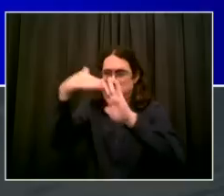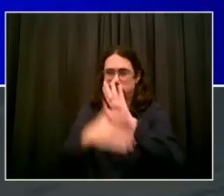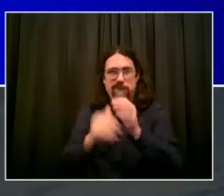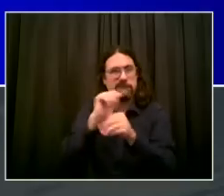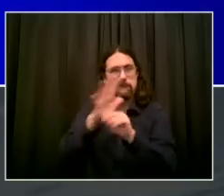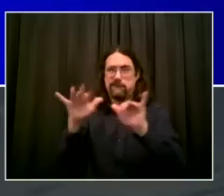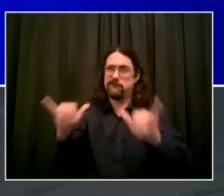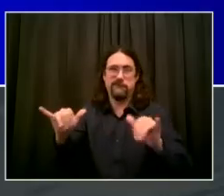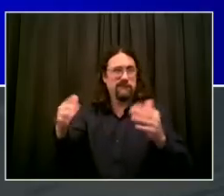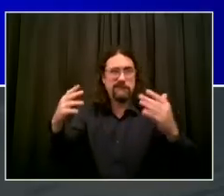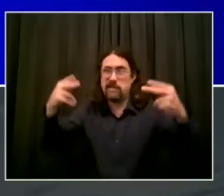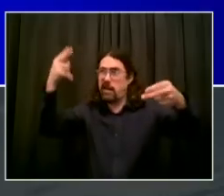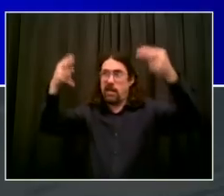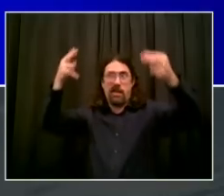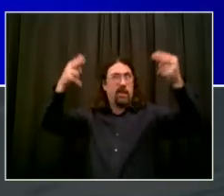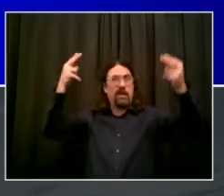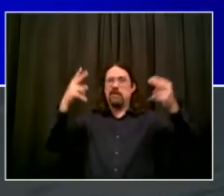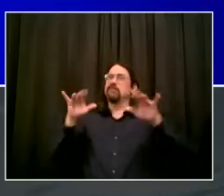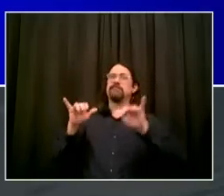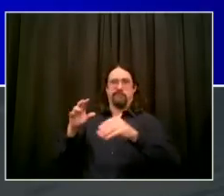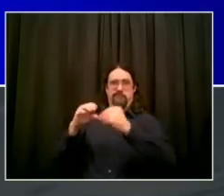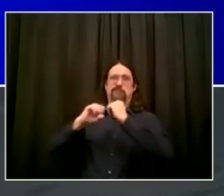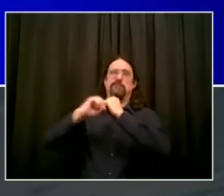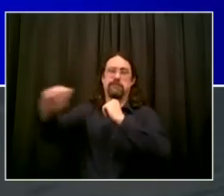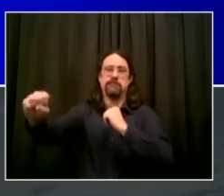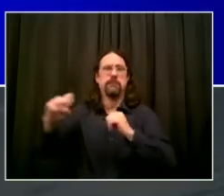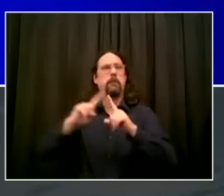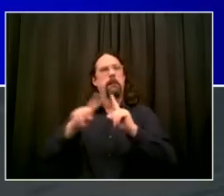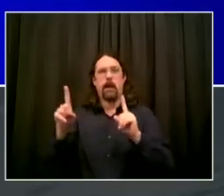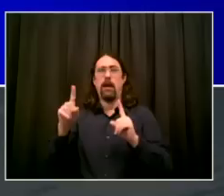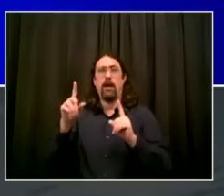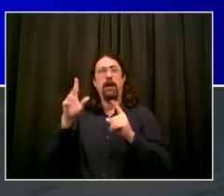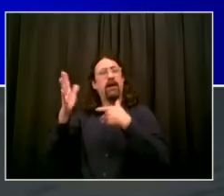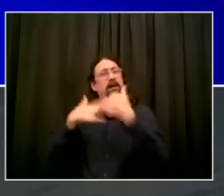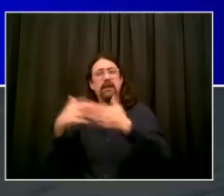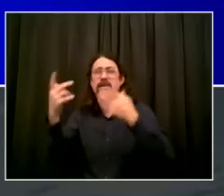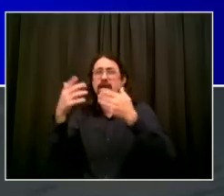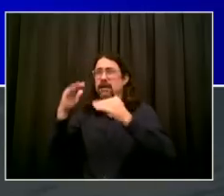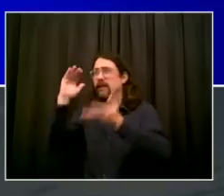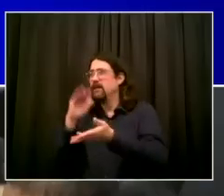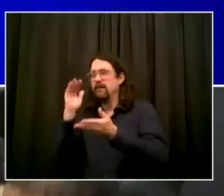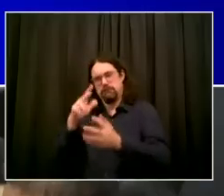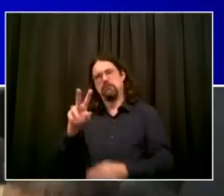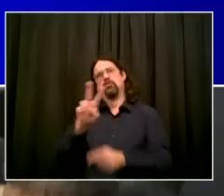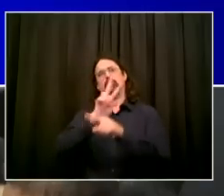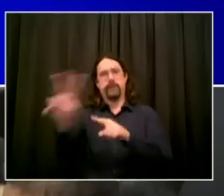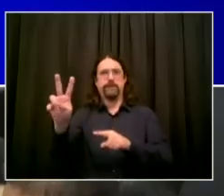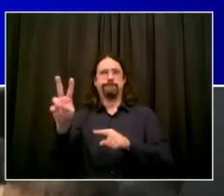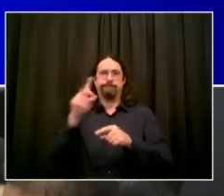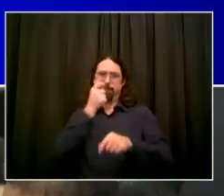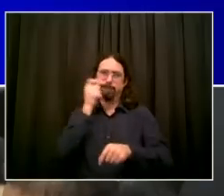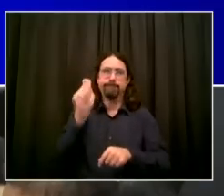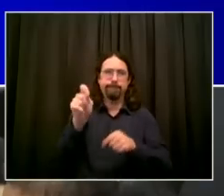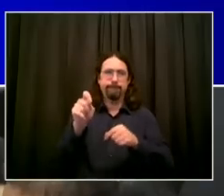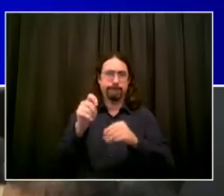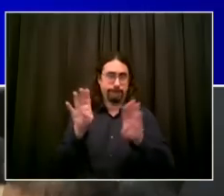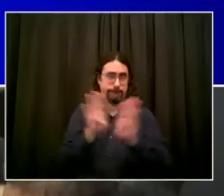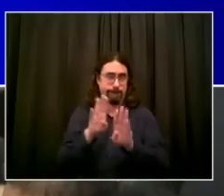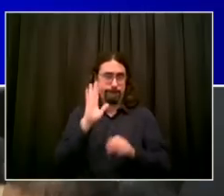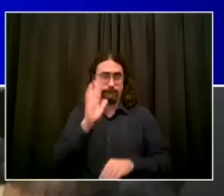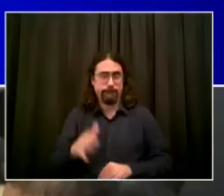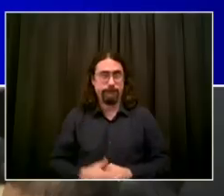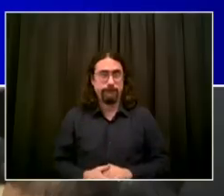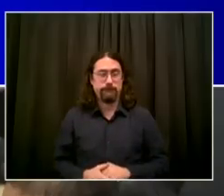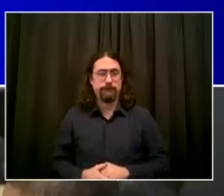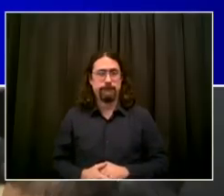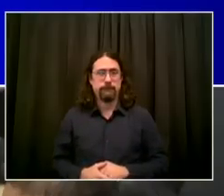learning. Now, testing, obviously such a crucial piece of this, so let's talk about testing in schools. For weeks now,